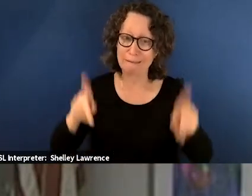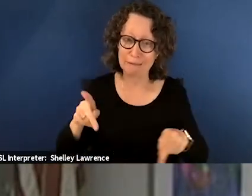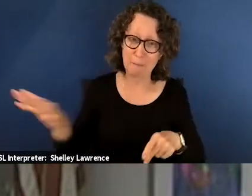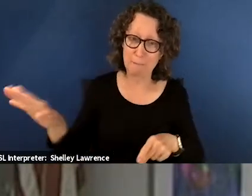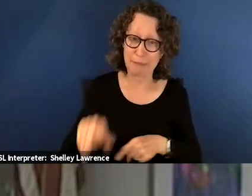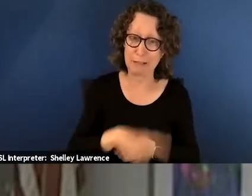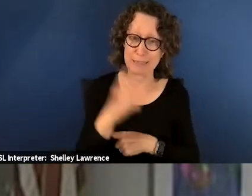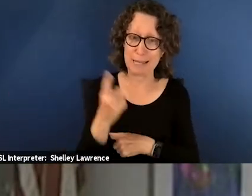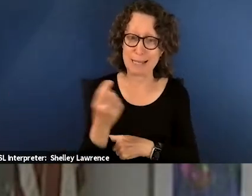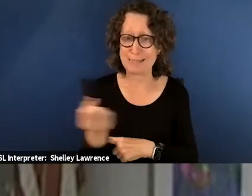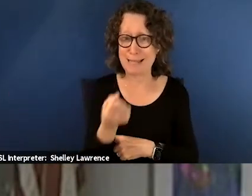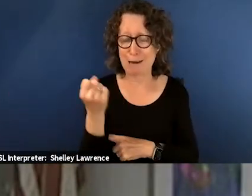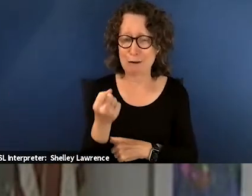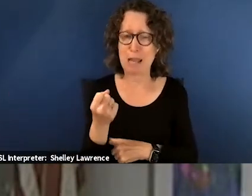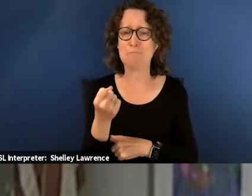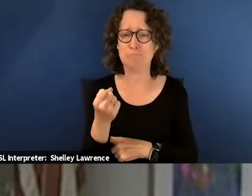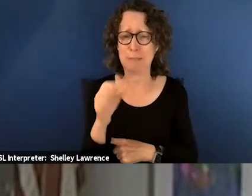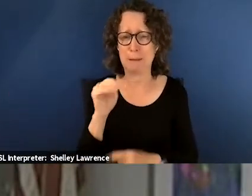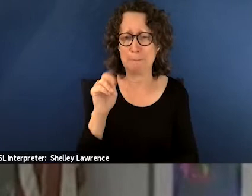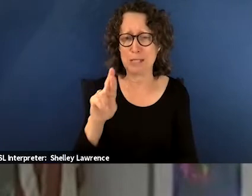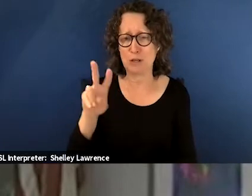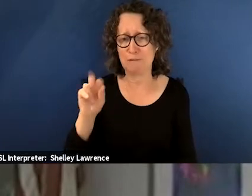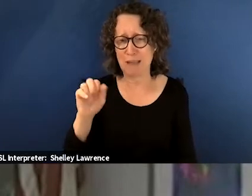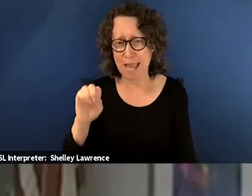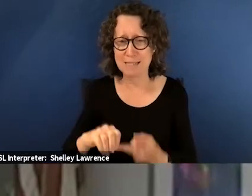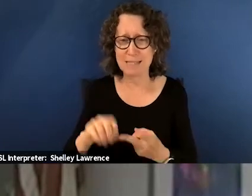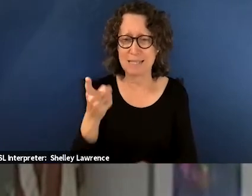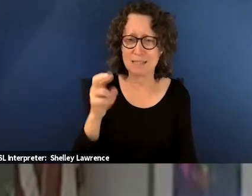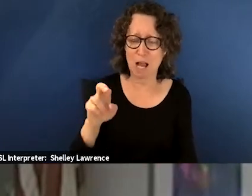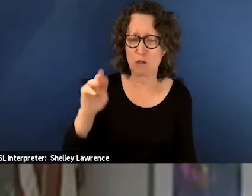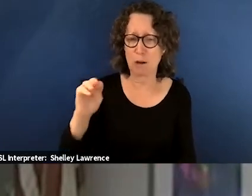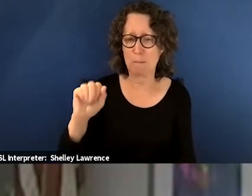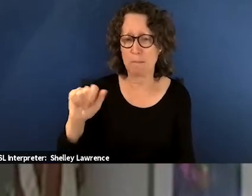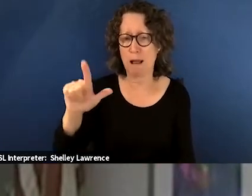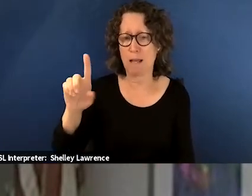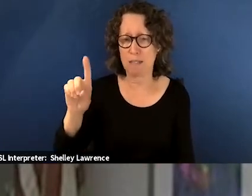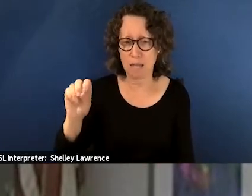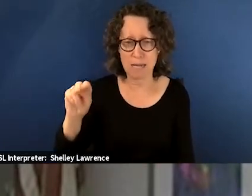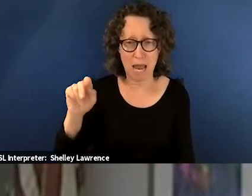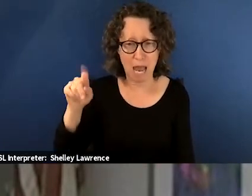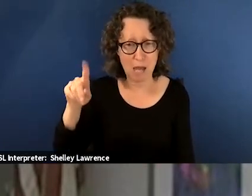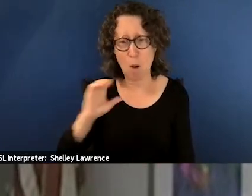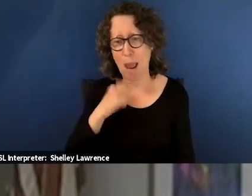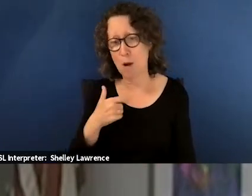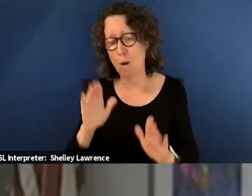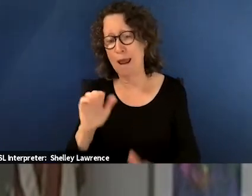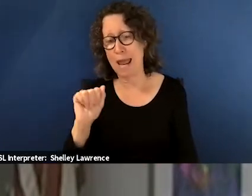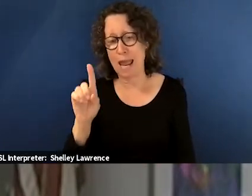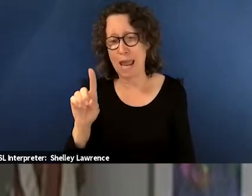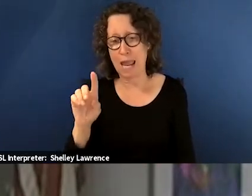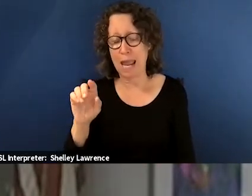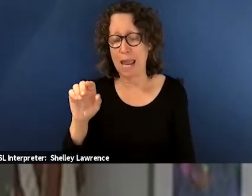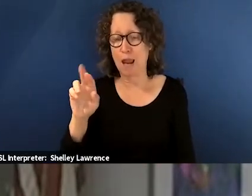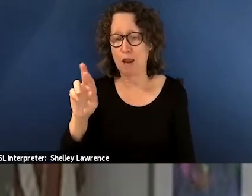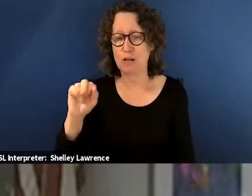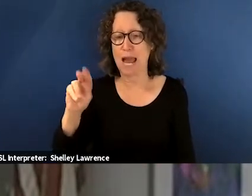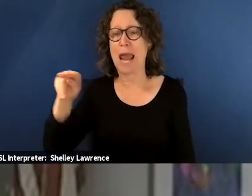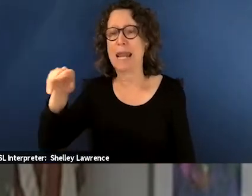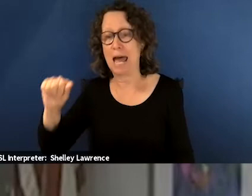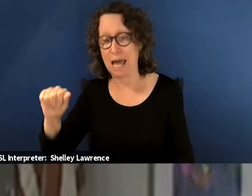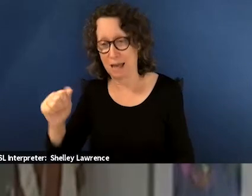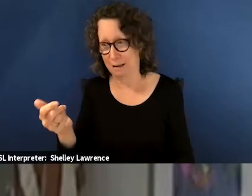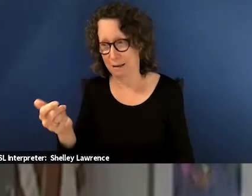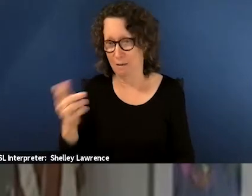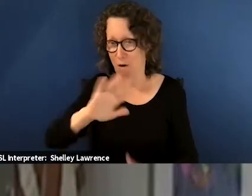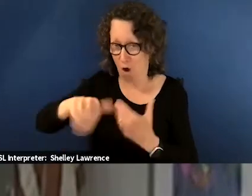you know, Mr. Vance and Dr. Maldonado and our wonderful Adriana with us there,